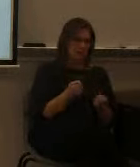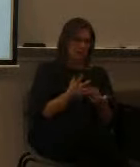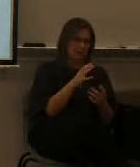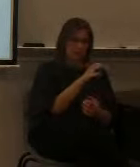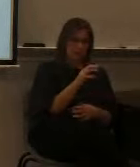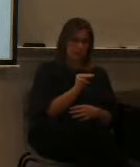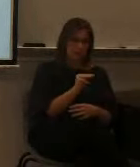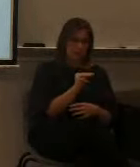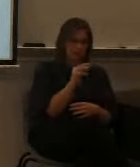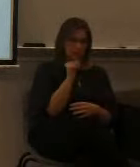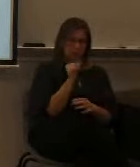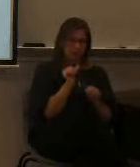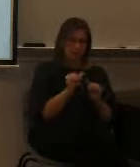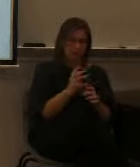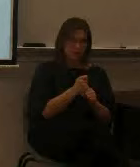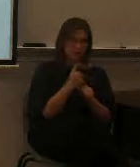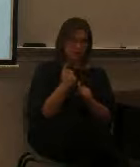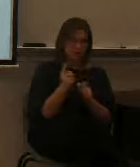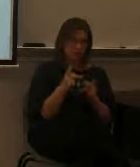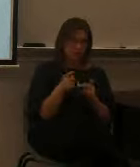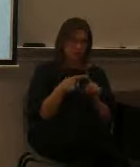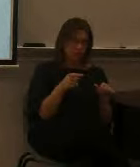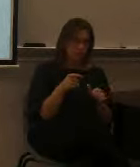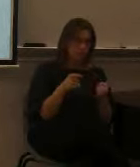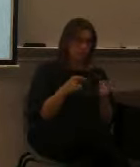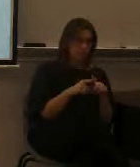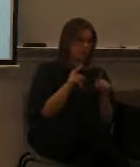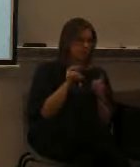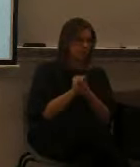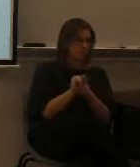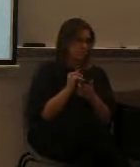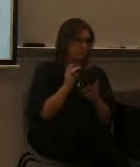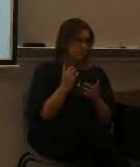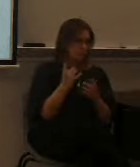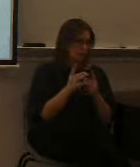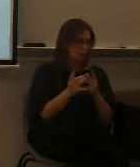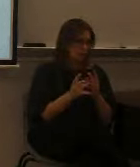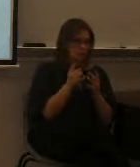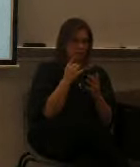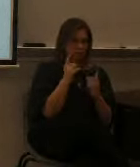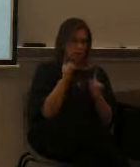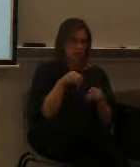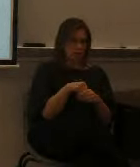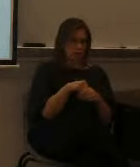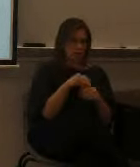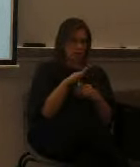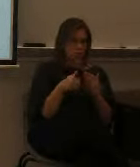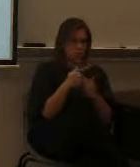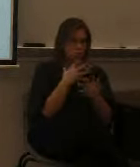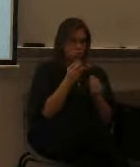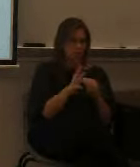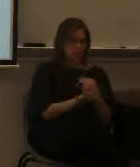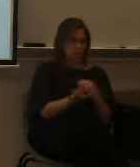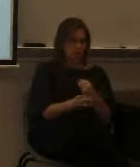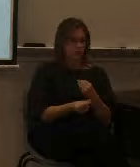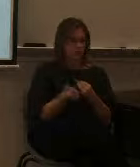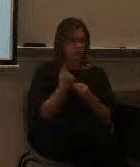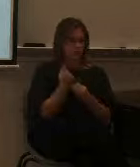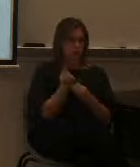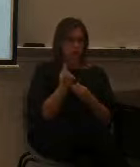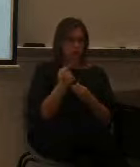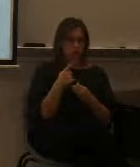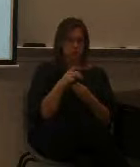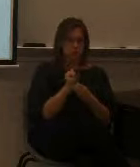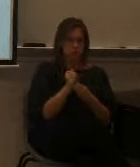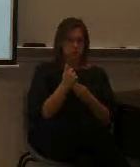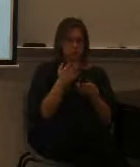an inability for a plant to get one place or another, but that would be the alternative. Now say just go in a whole wetland and rip out all of one species would be one way to